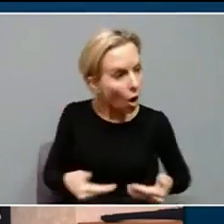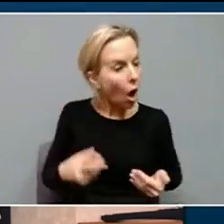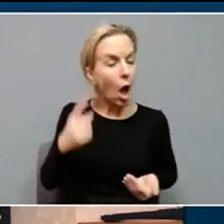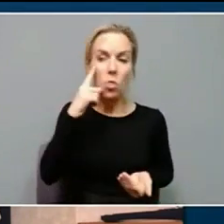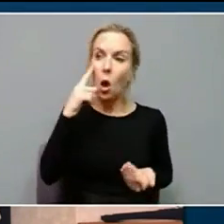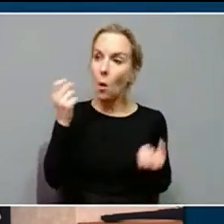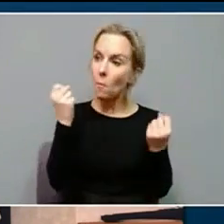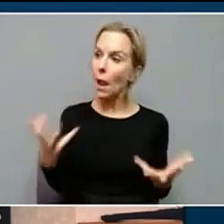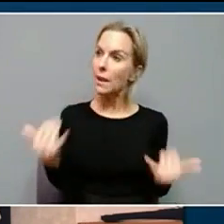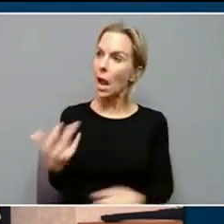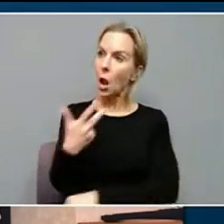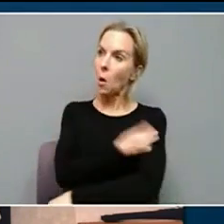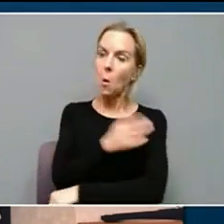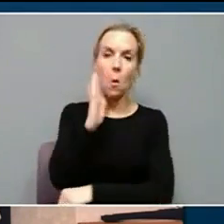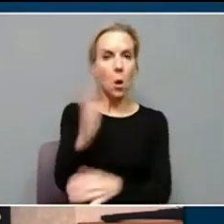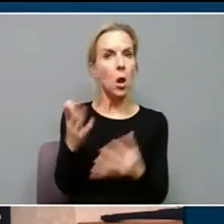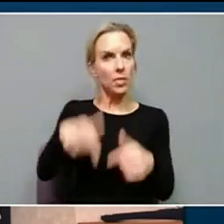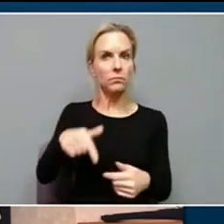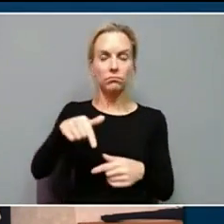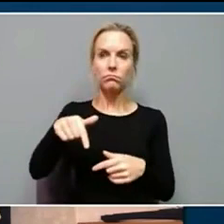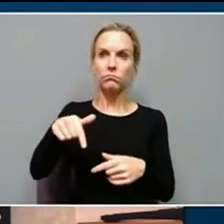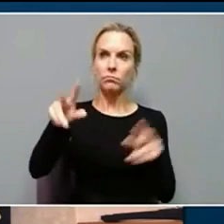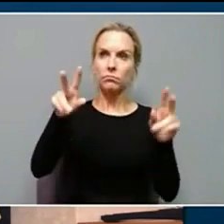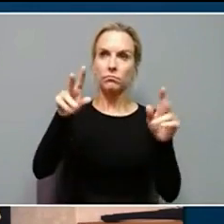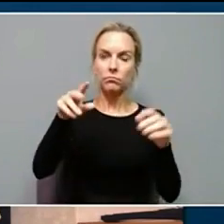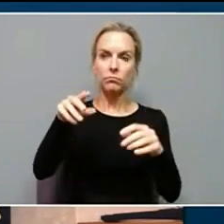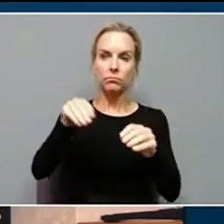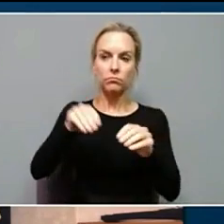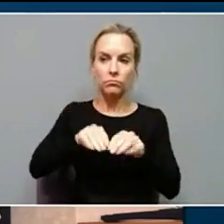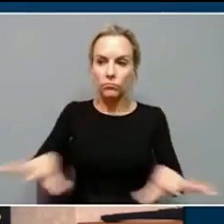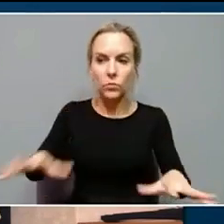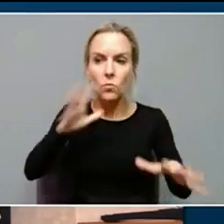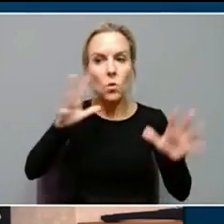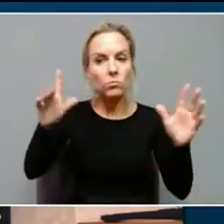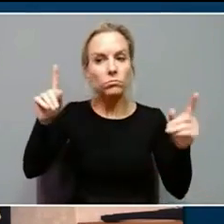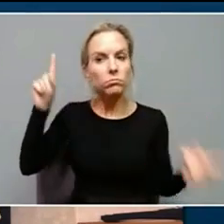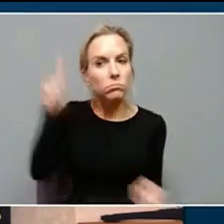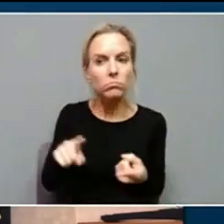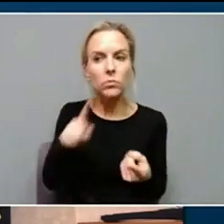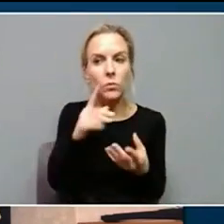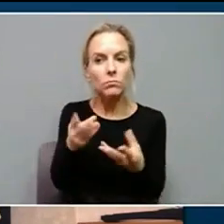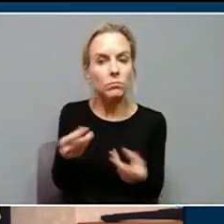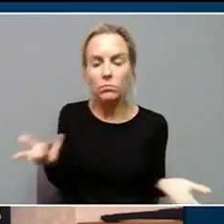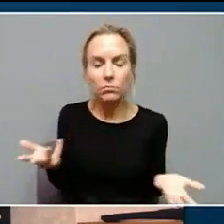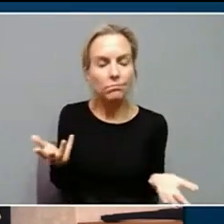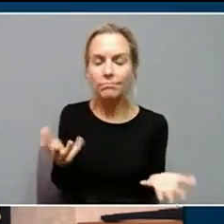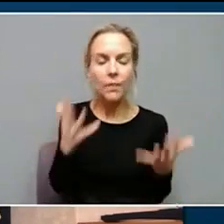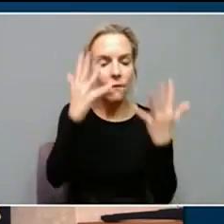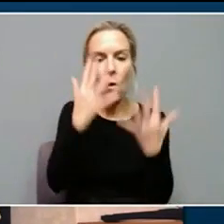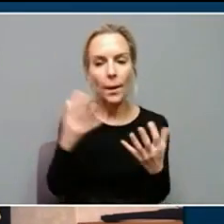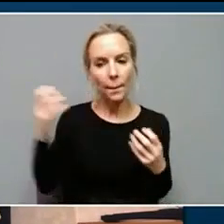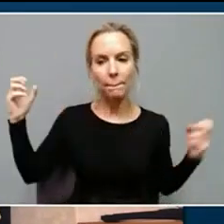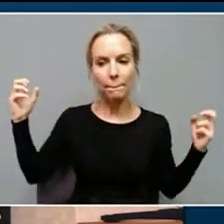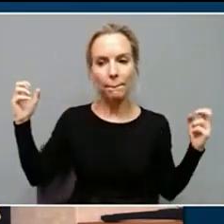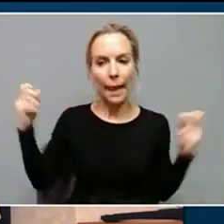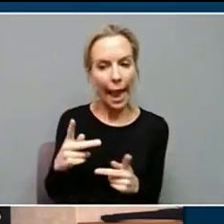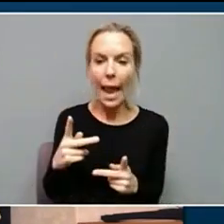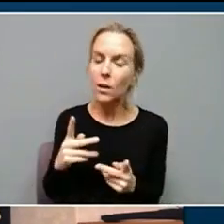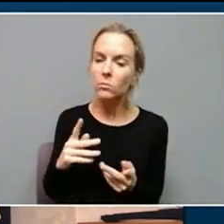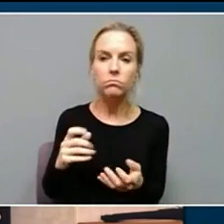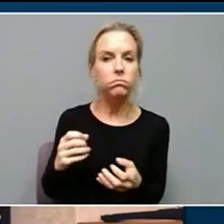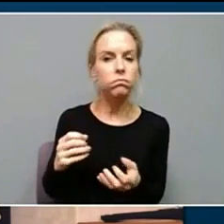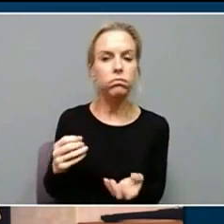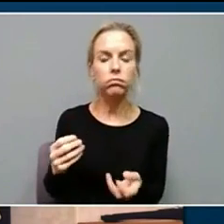of this would go away. Unfortunately, it's come back, and it's come back pretty ugly. It's come